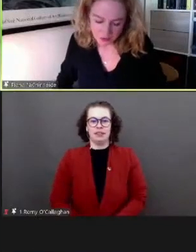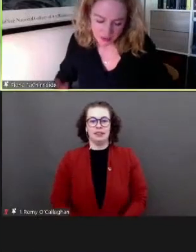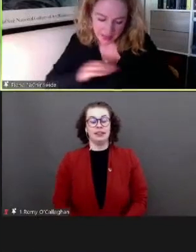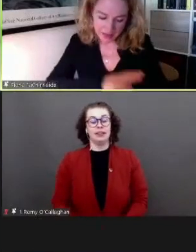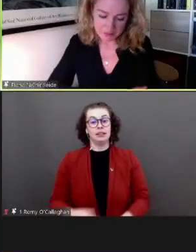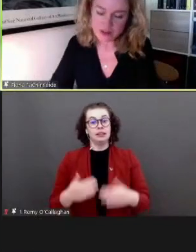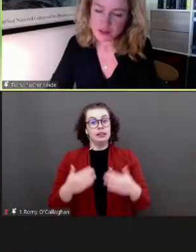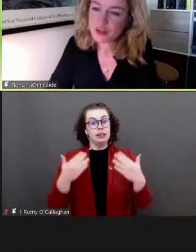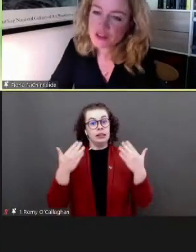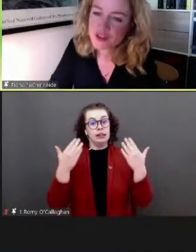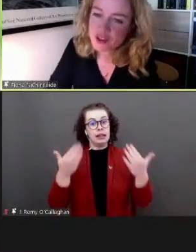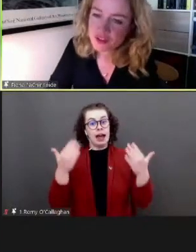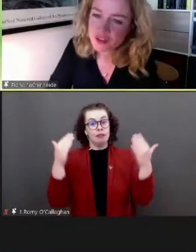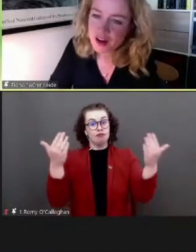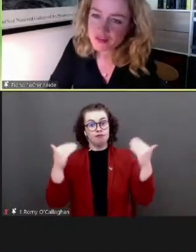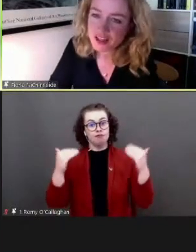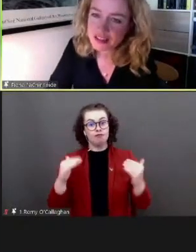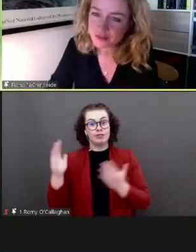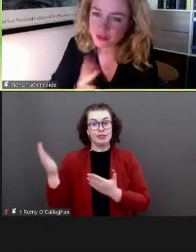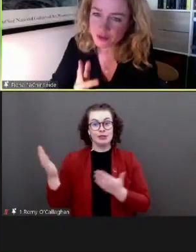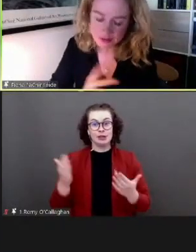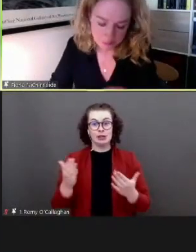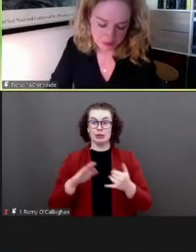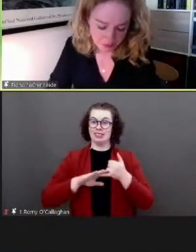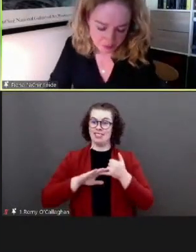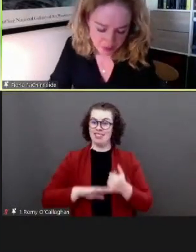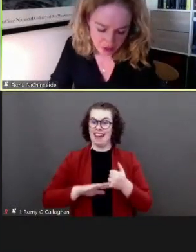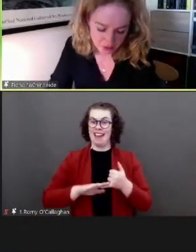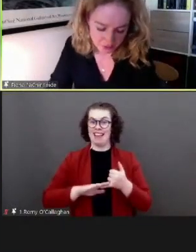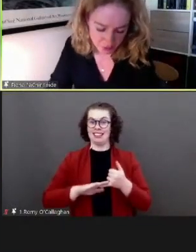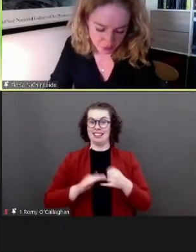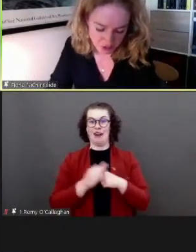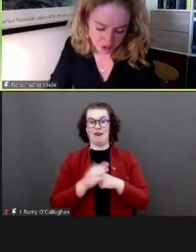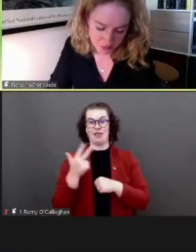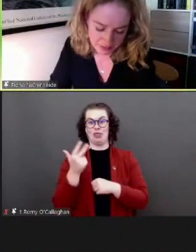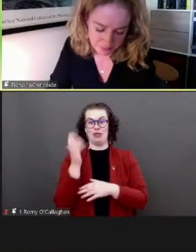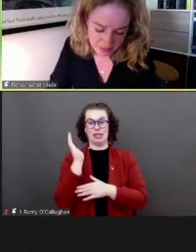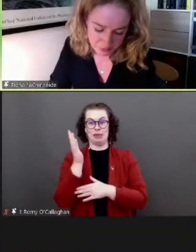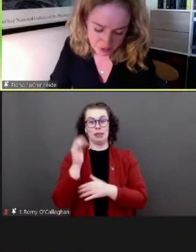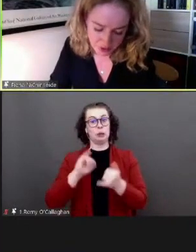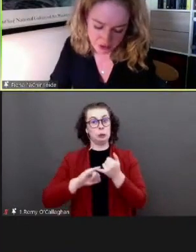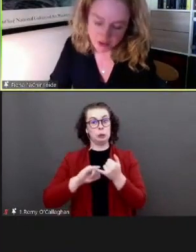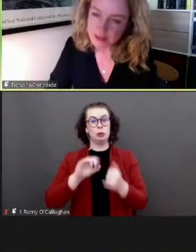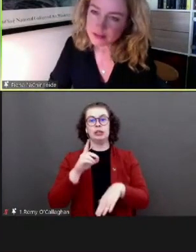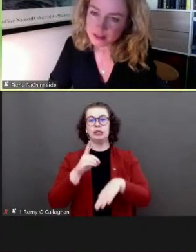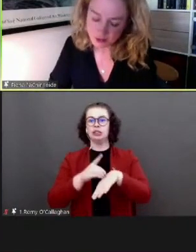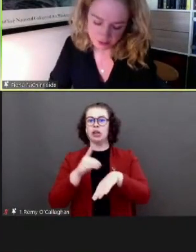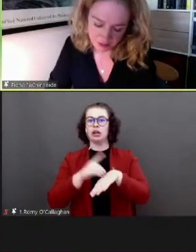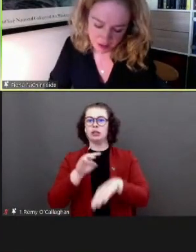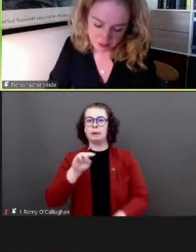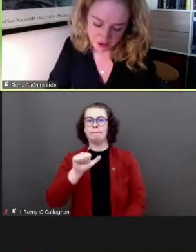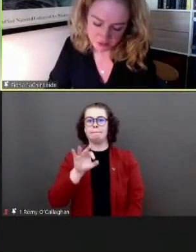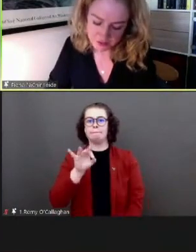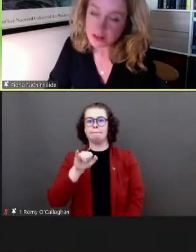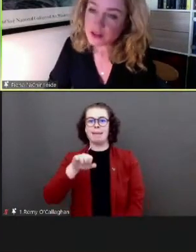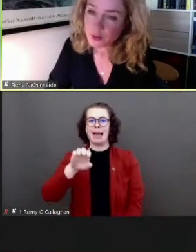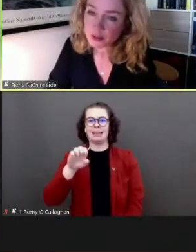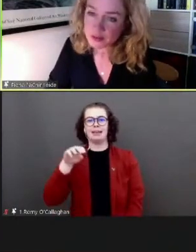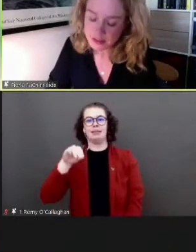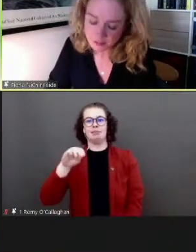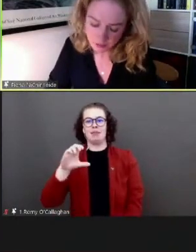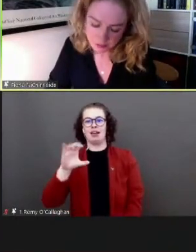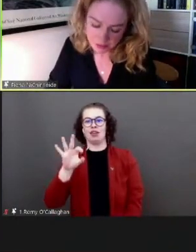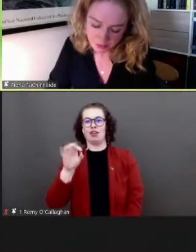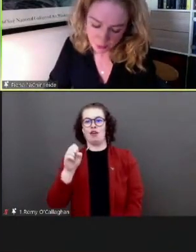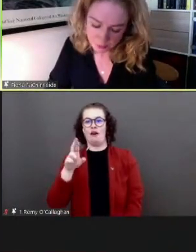now to introduce our final of the three speakers. So Dr. Maggie McGovern is senior psychologist in the